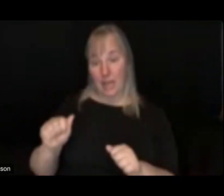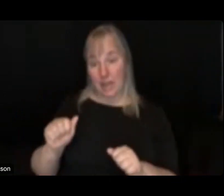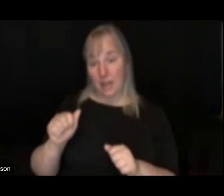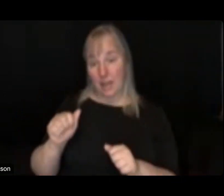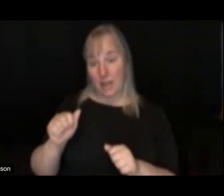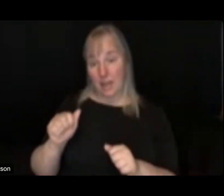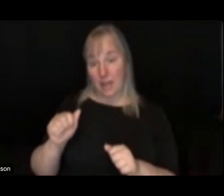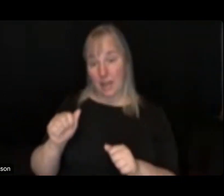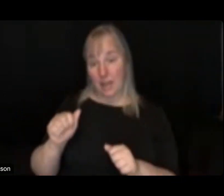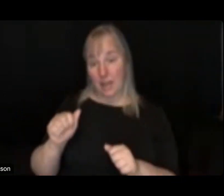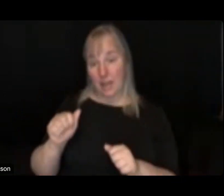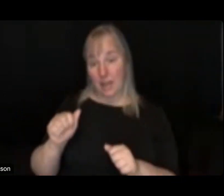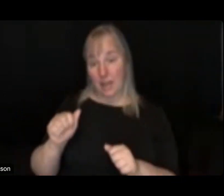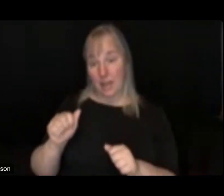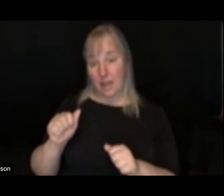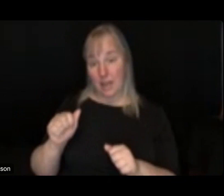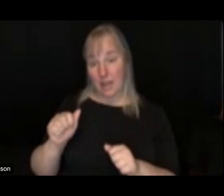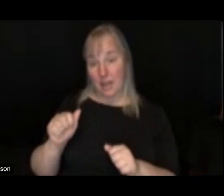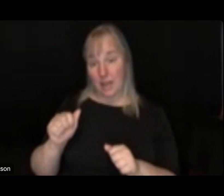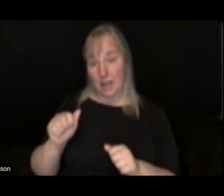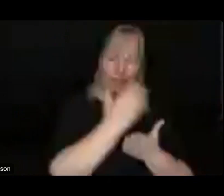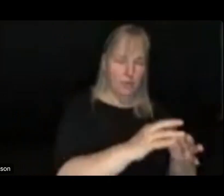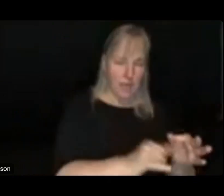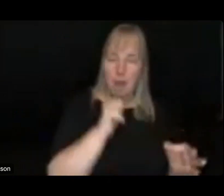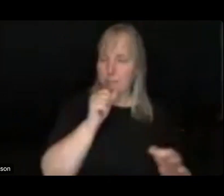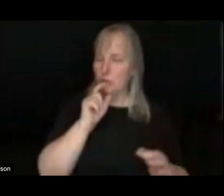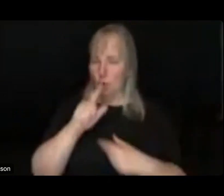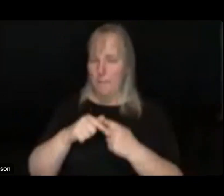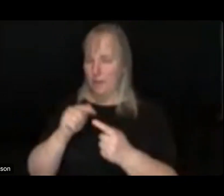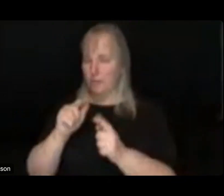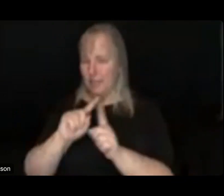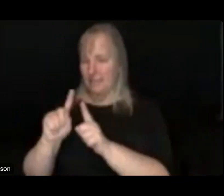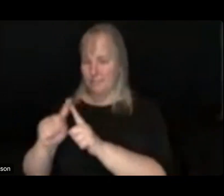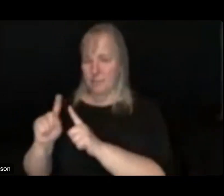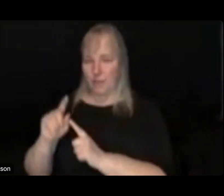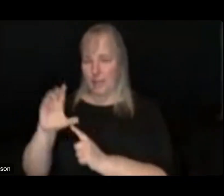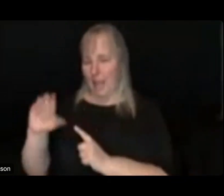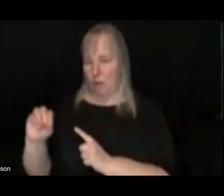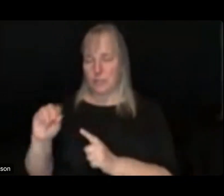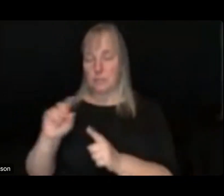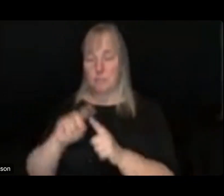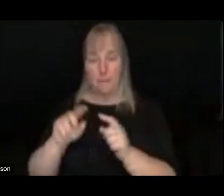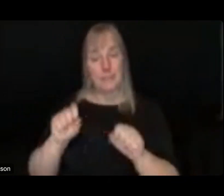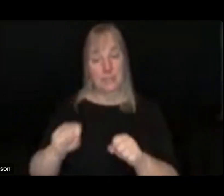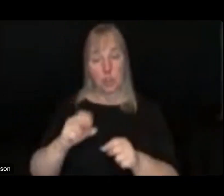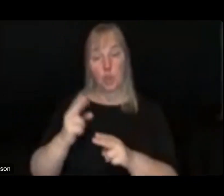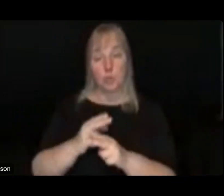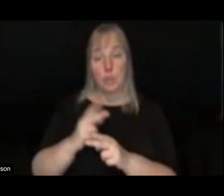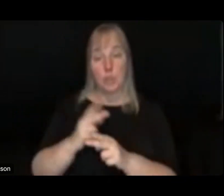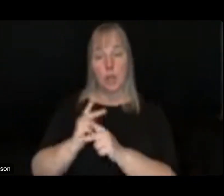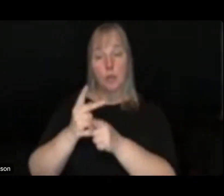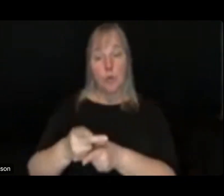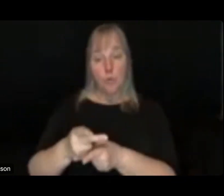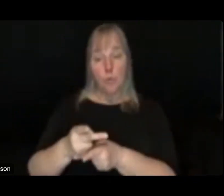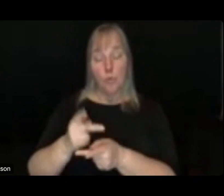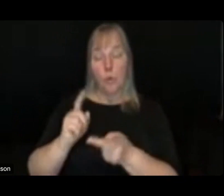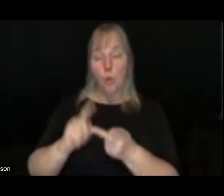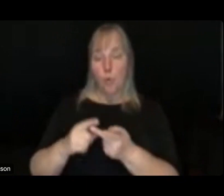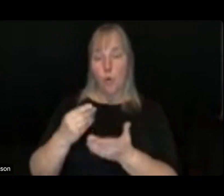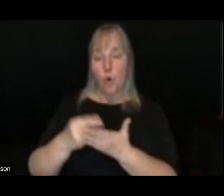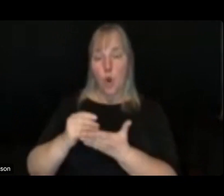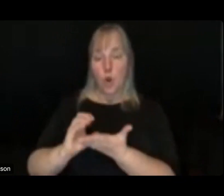had some funds on this. I'm not sure if the counties did, but potentially using loans or grants or